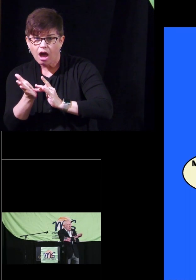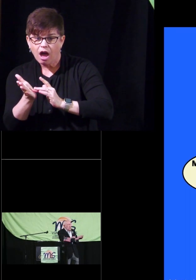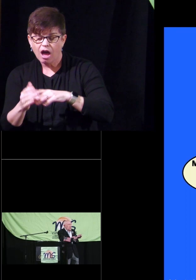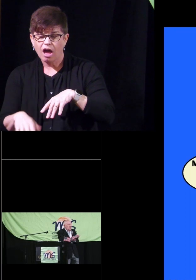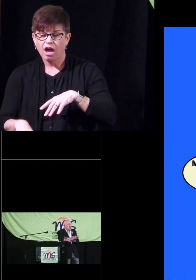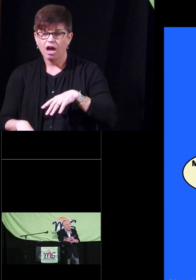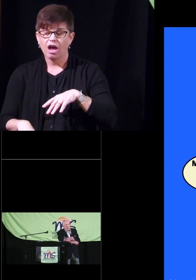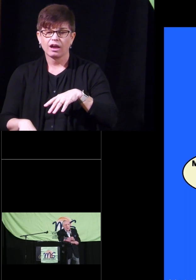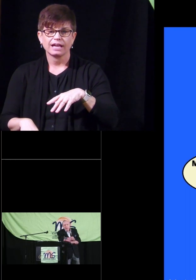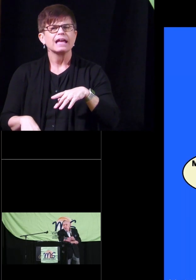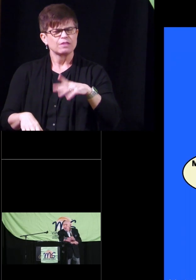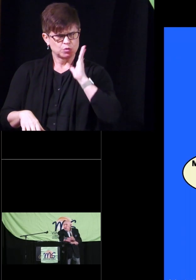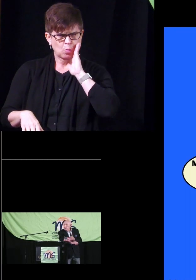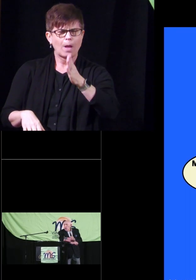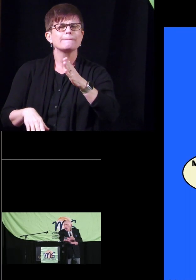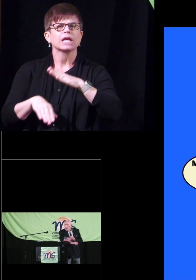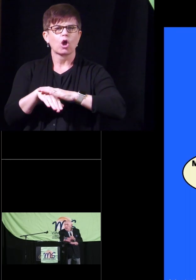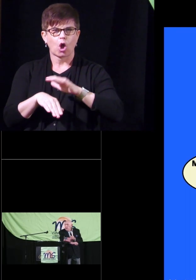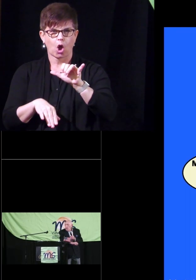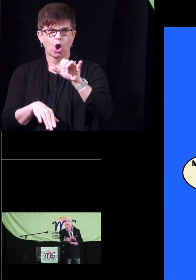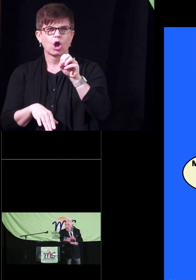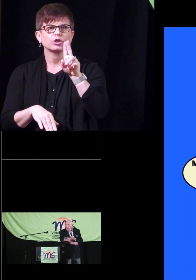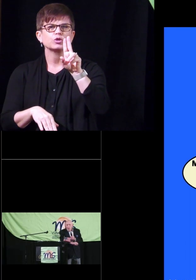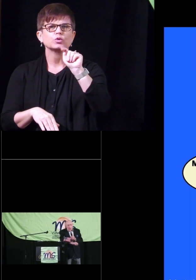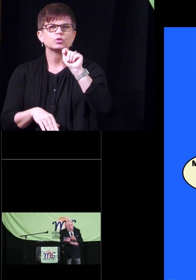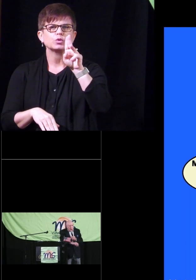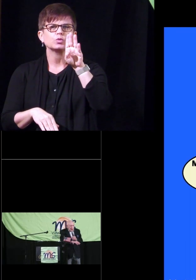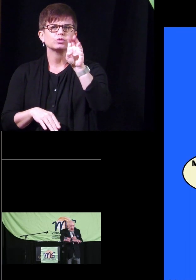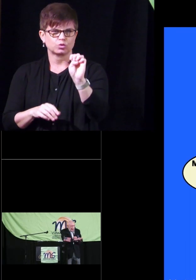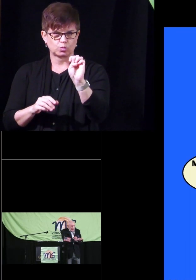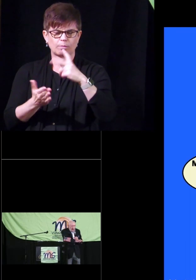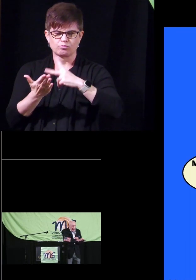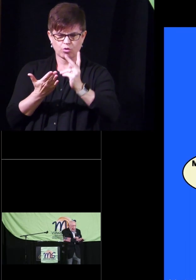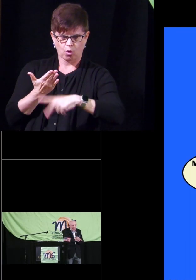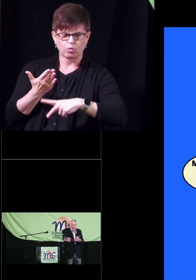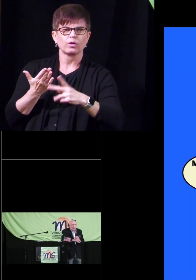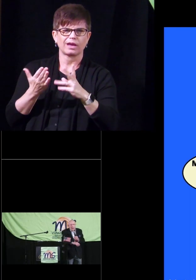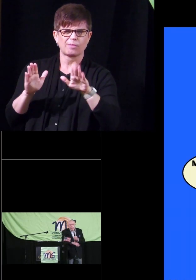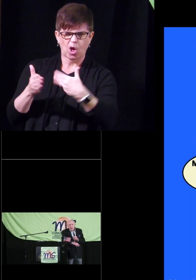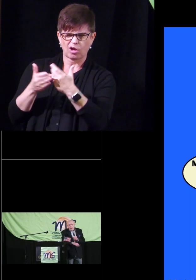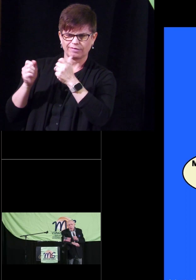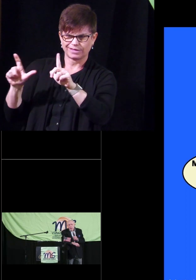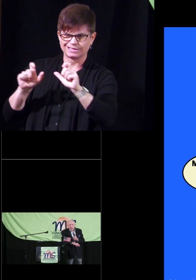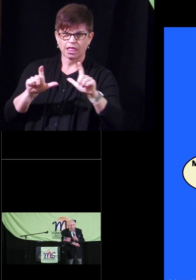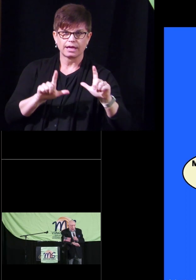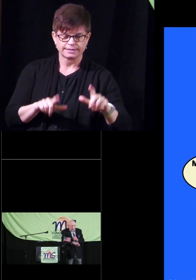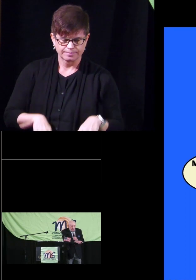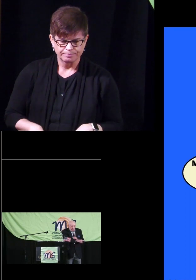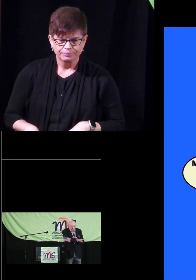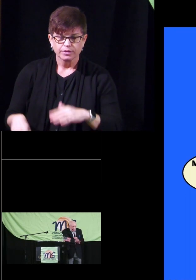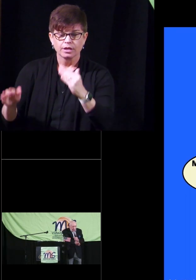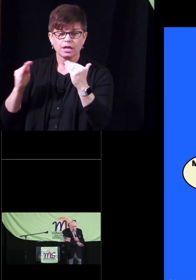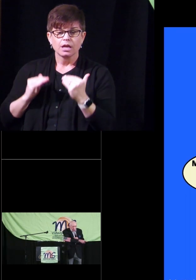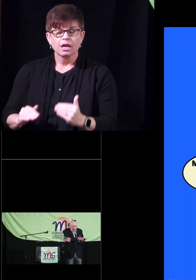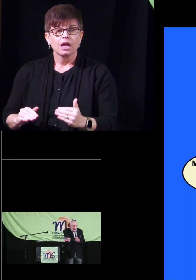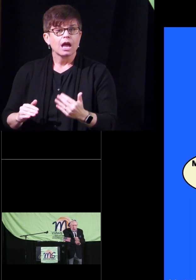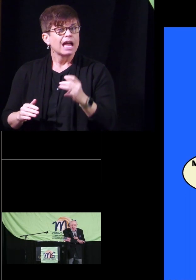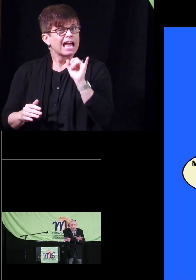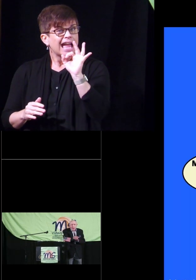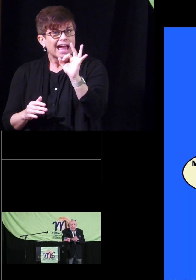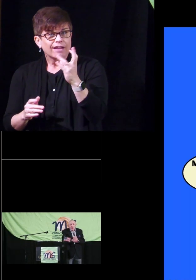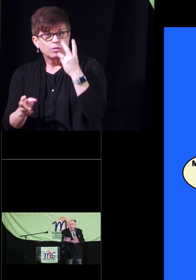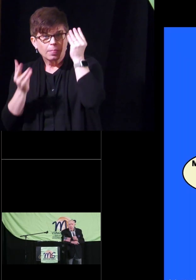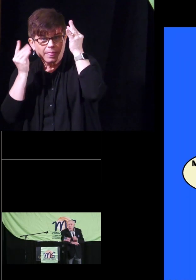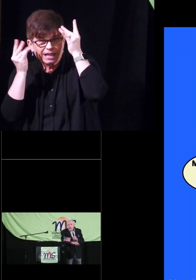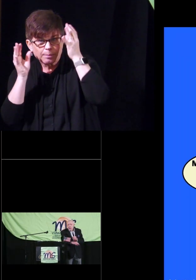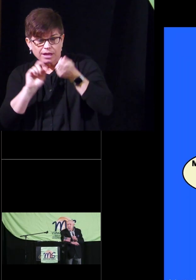this is going to be on the YouTube archived program, which is that if you have a relapse and we're thinking about switching your drug, these are all the things we